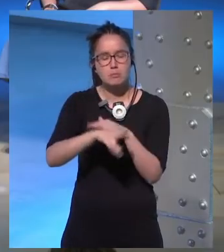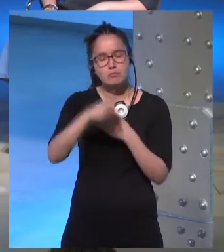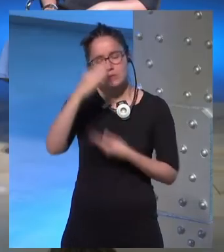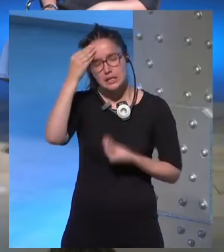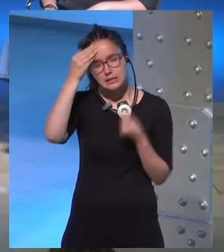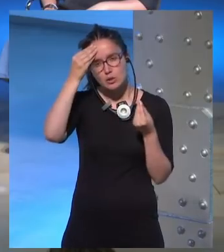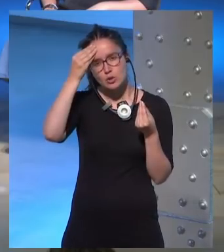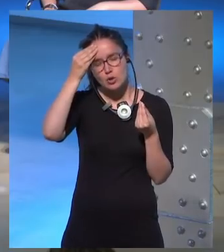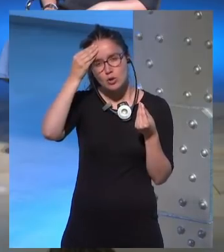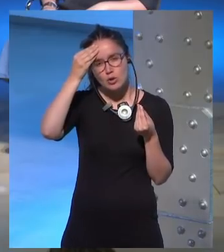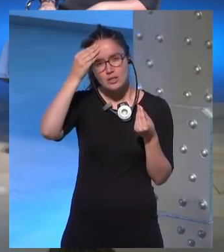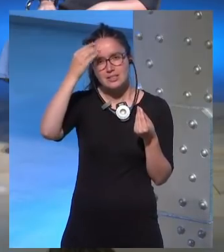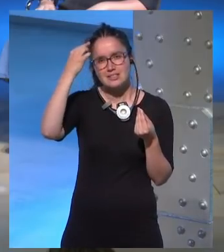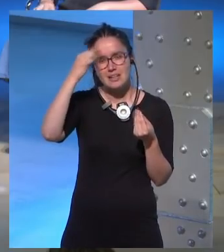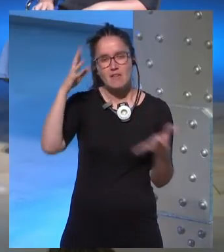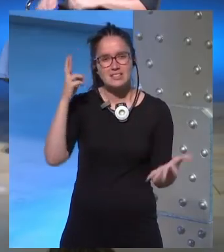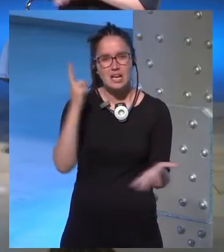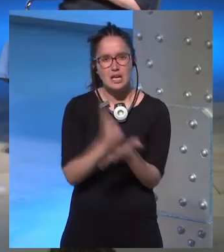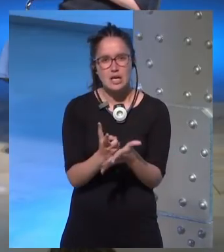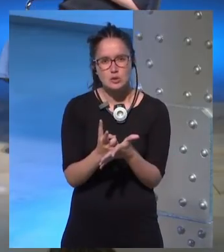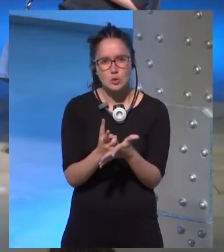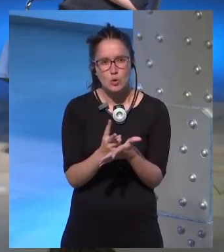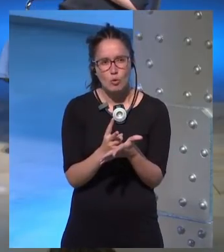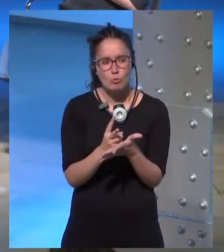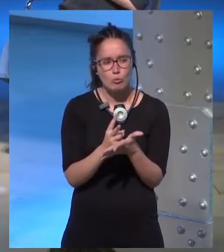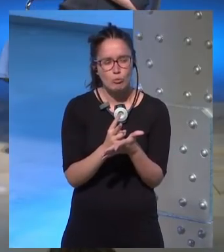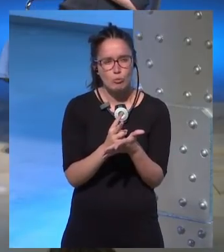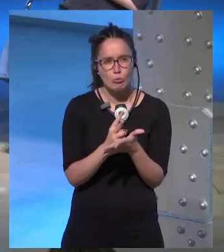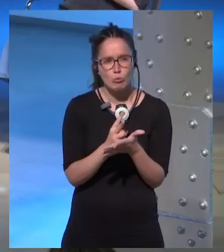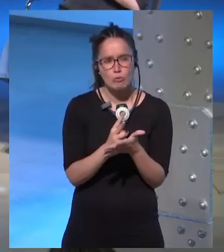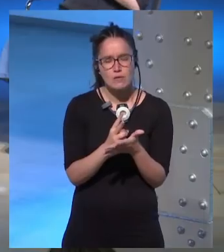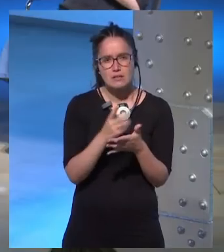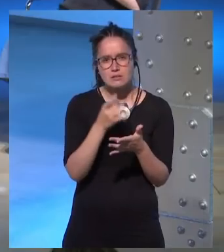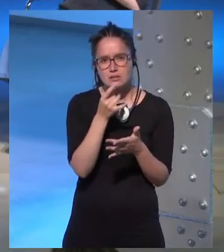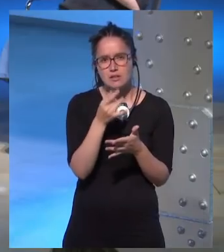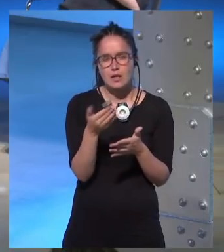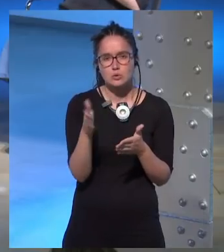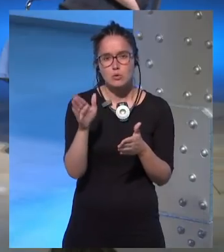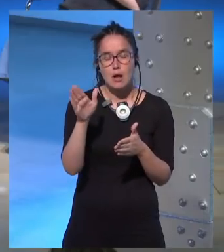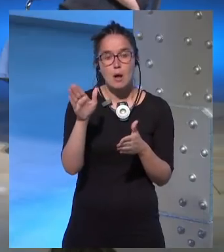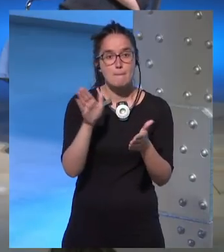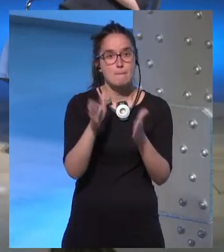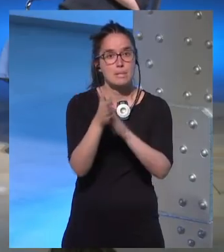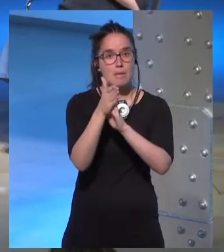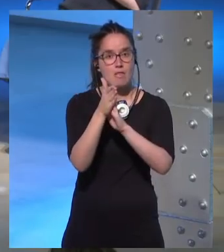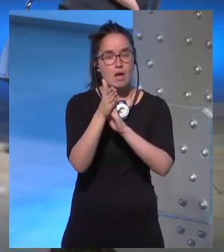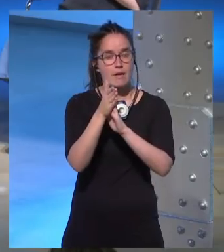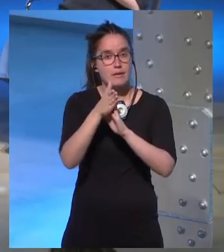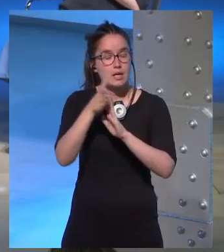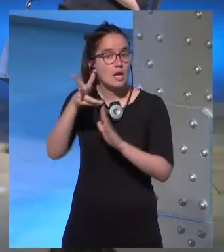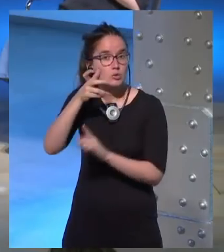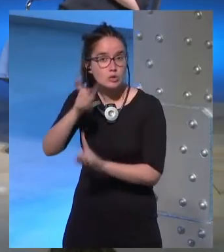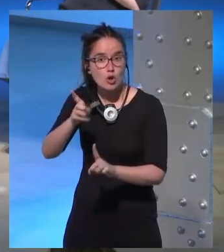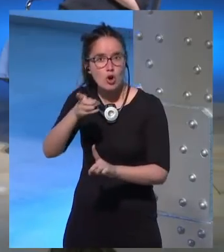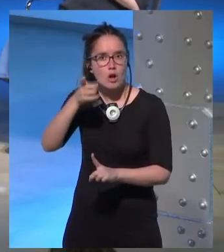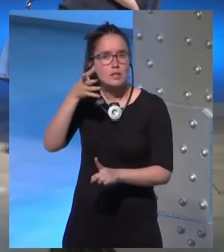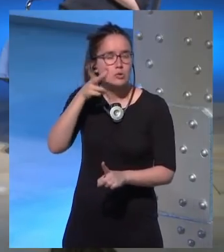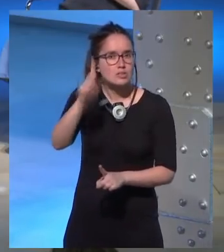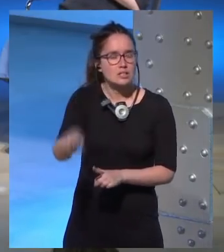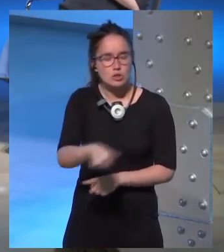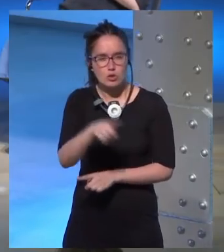that I went to bed thinking, you know, the challenge of if you clap your